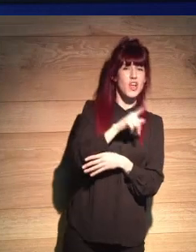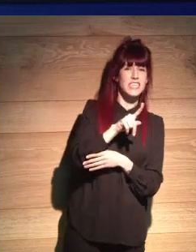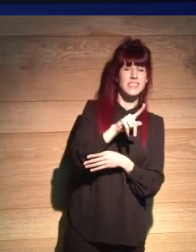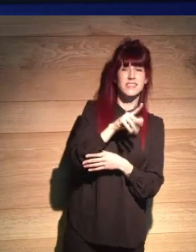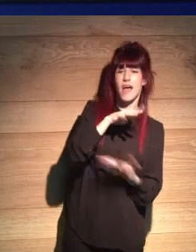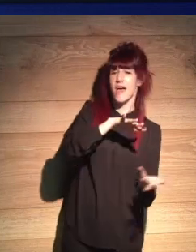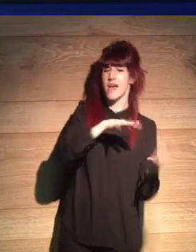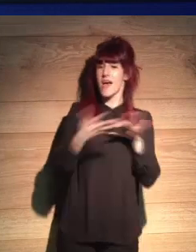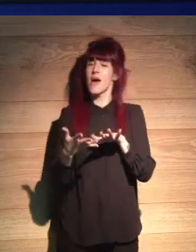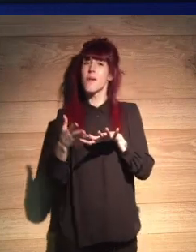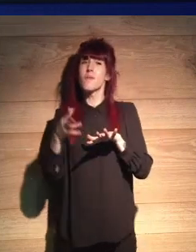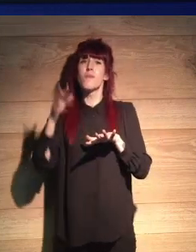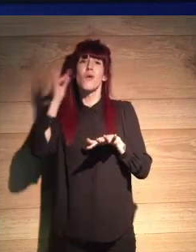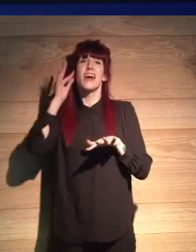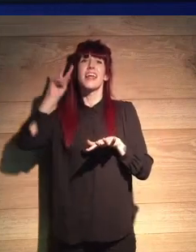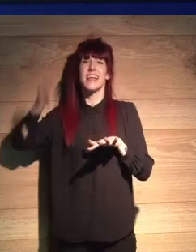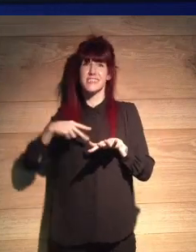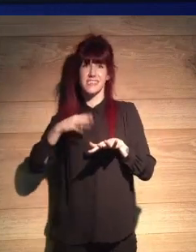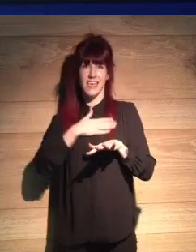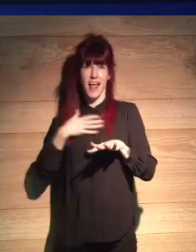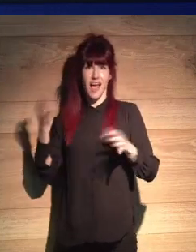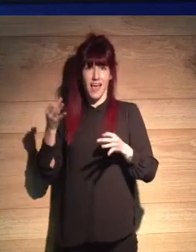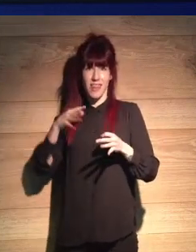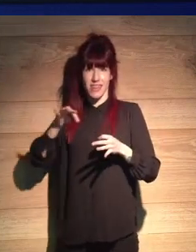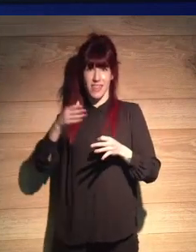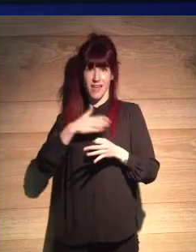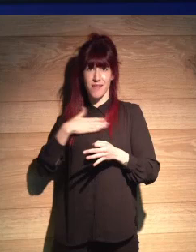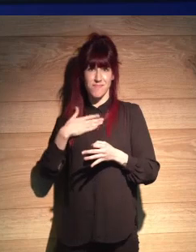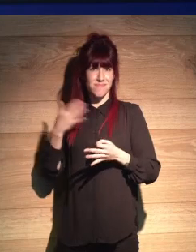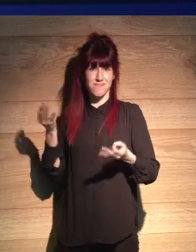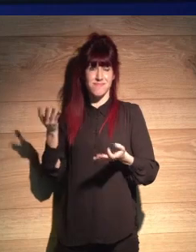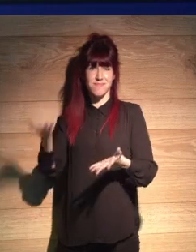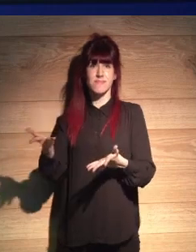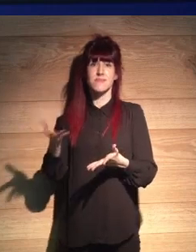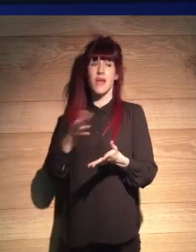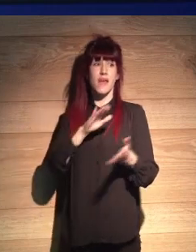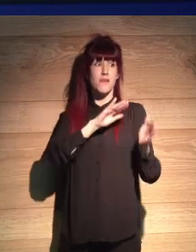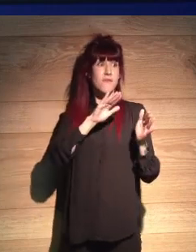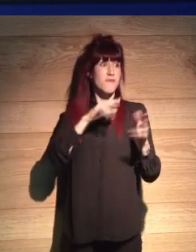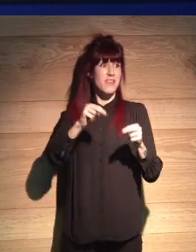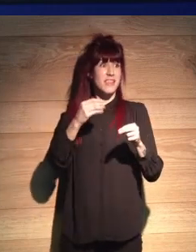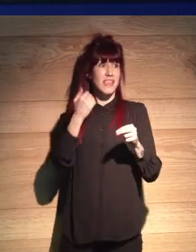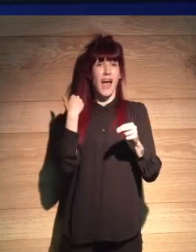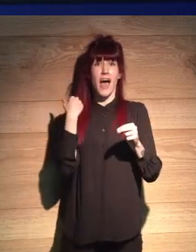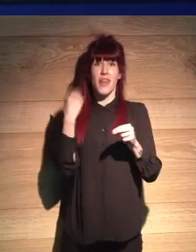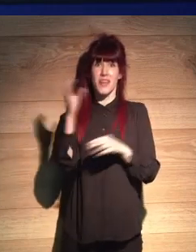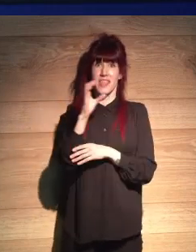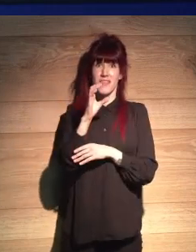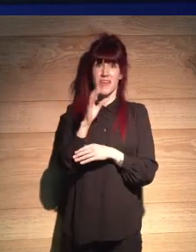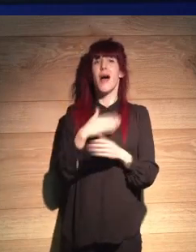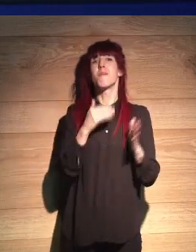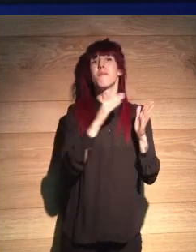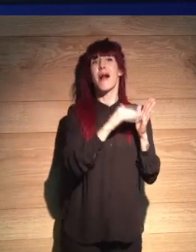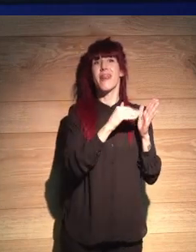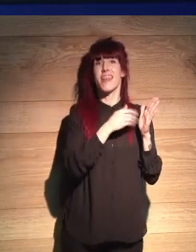the paradigm. The place of the woman is where she wants and defines. And we come to the end with our scientists now. The next